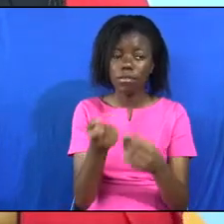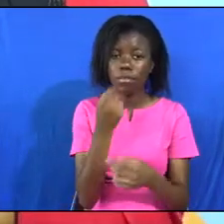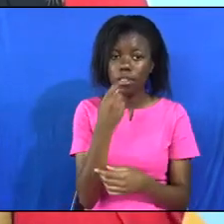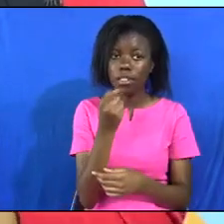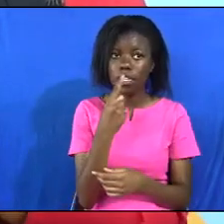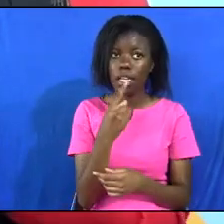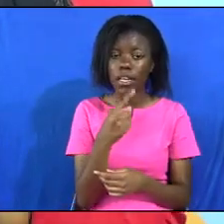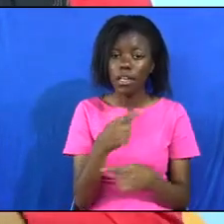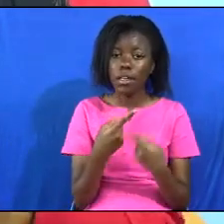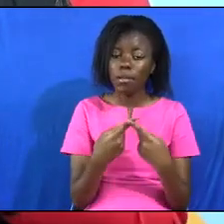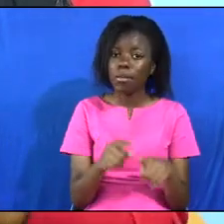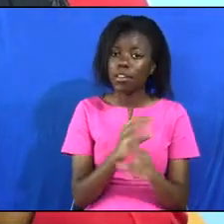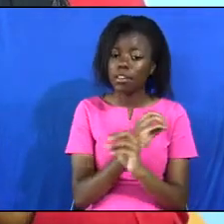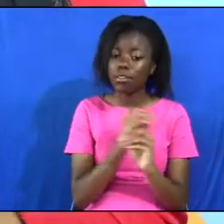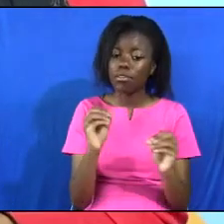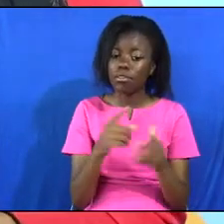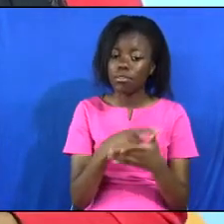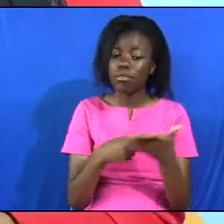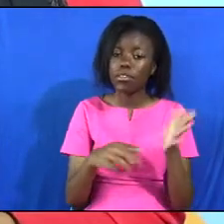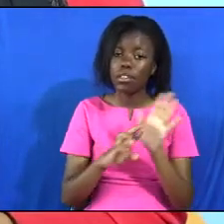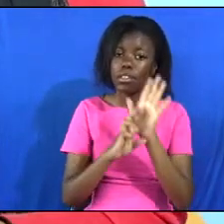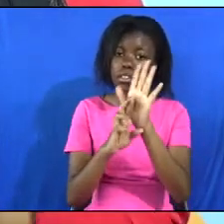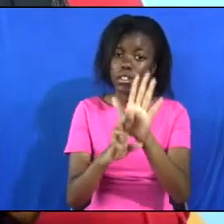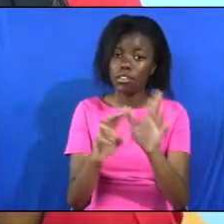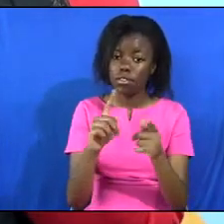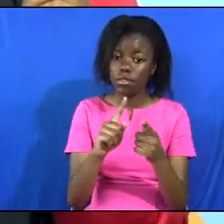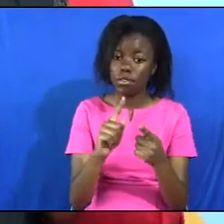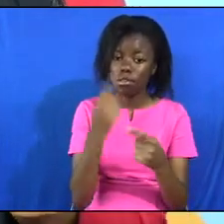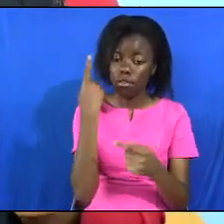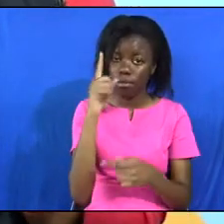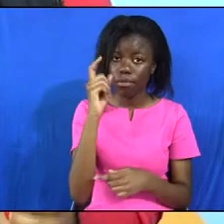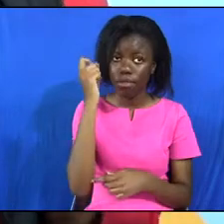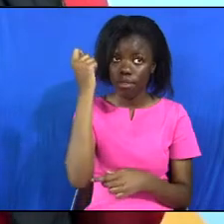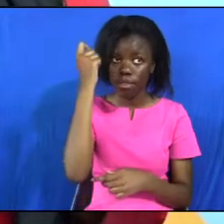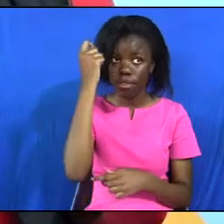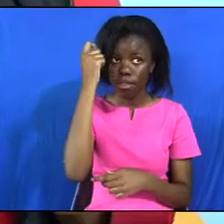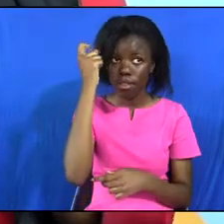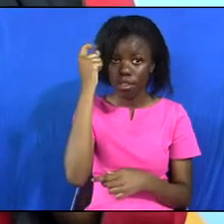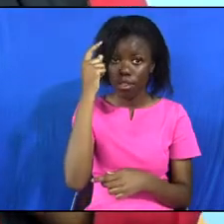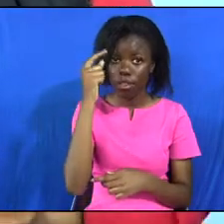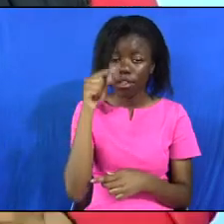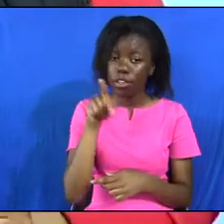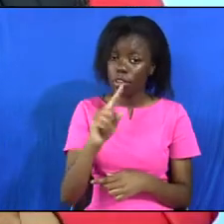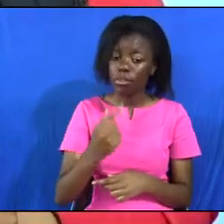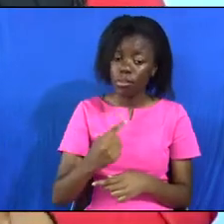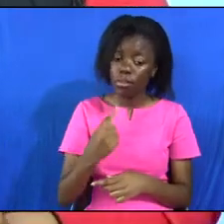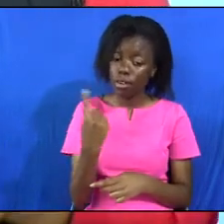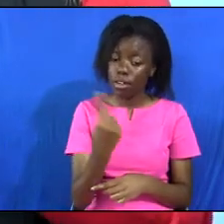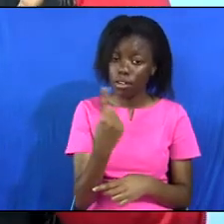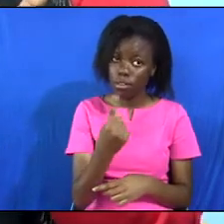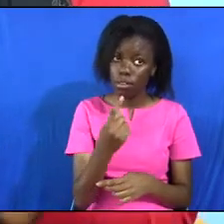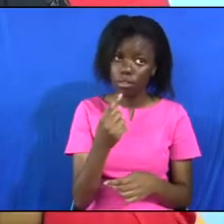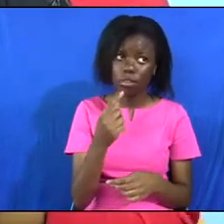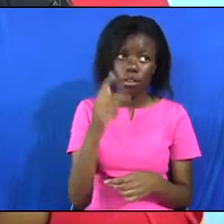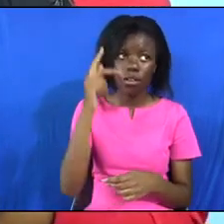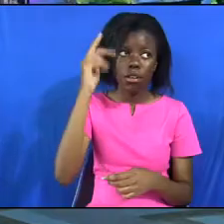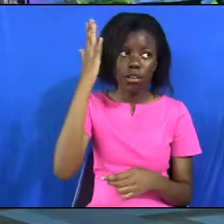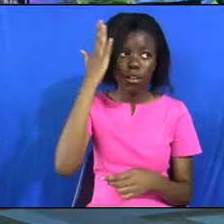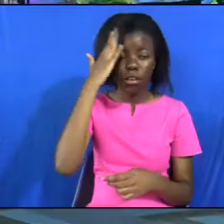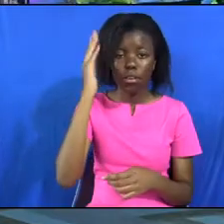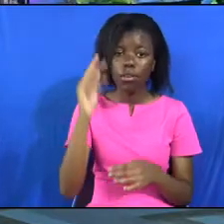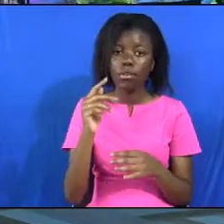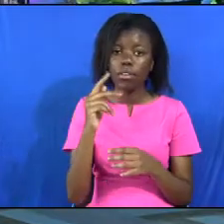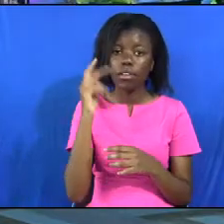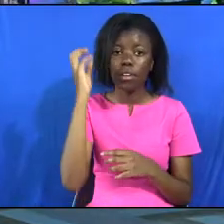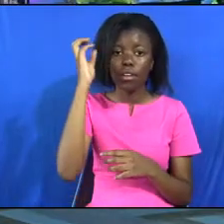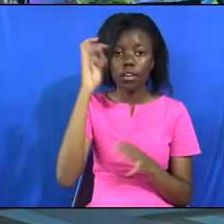do not know what is the cause of your headache. You alone know the cause of your headache. You know you are stressed.